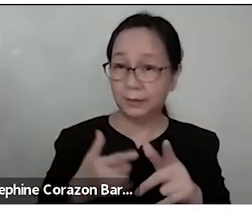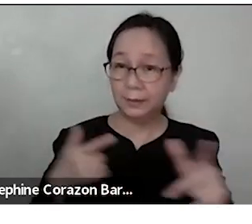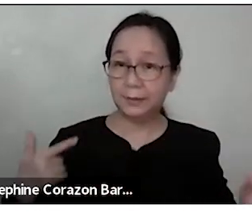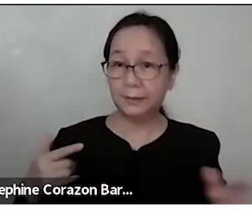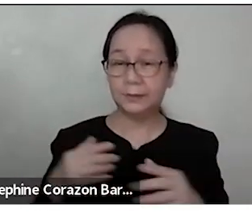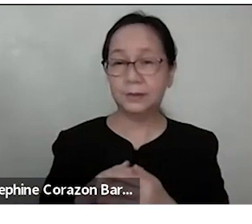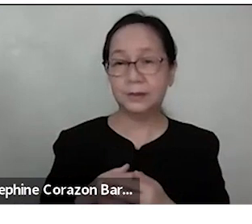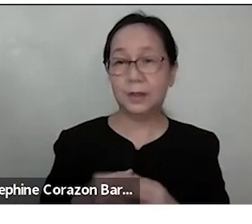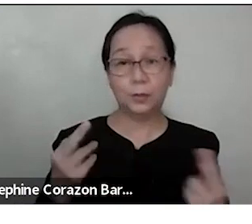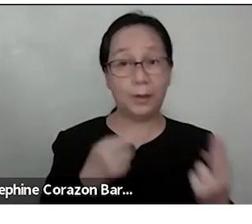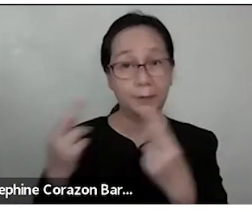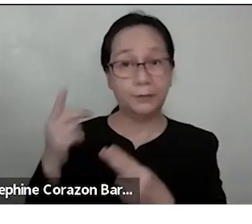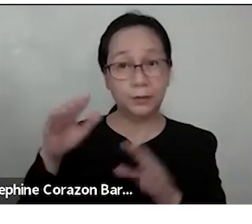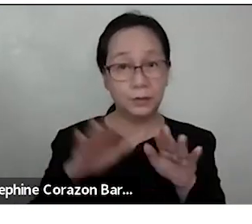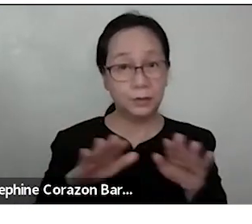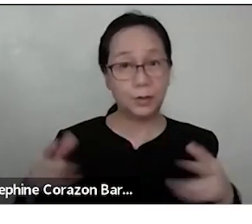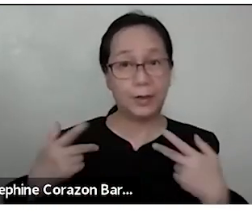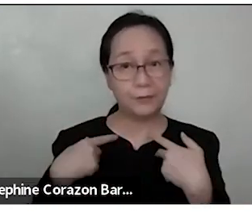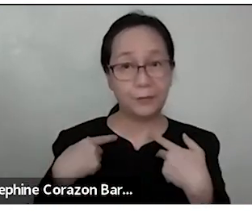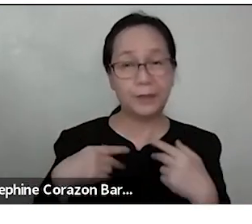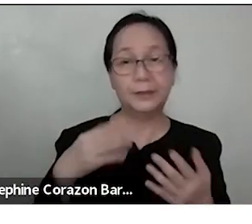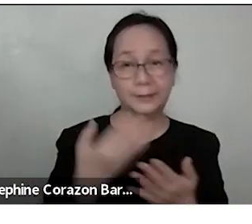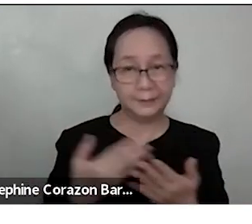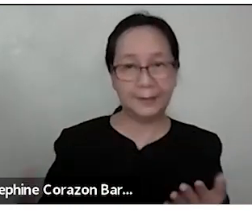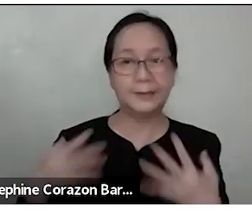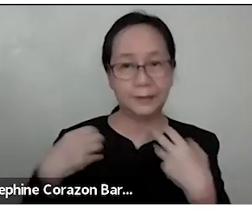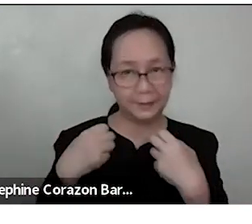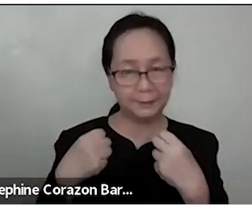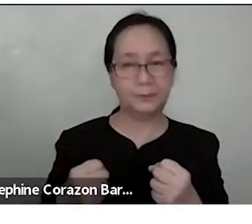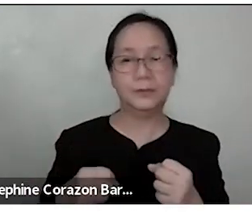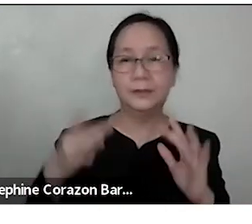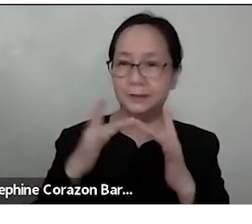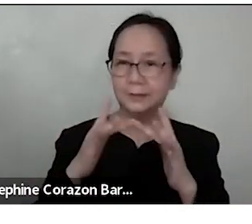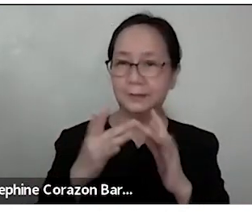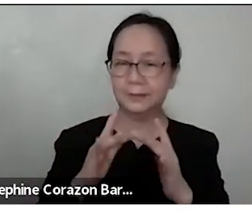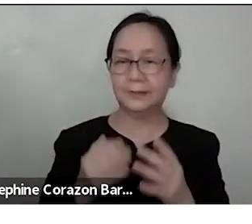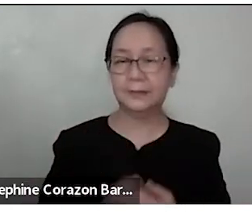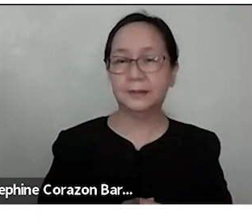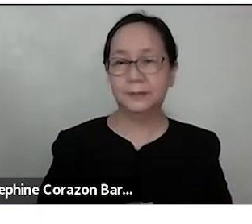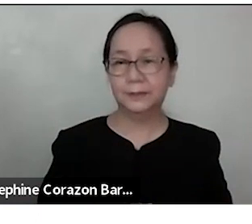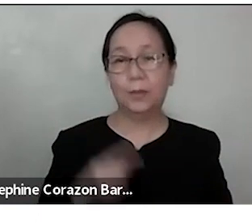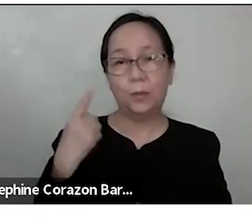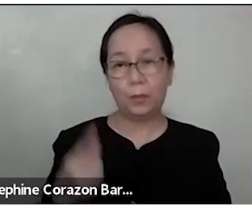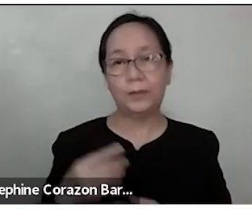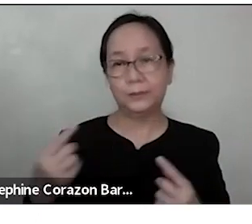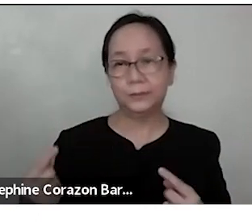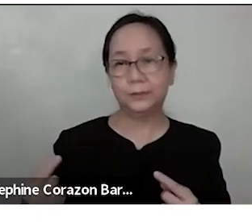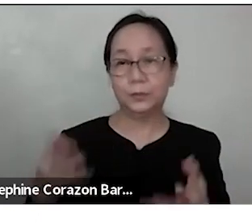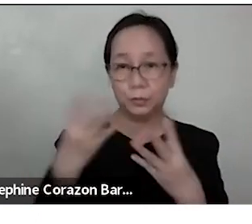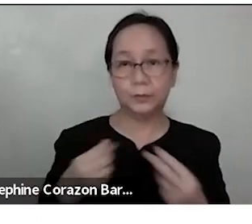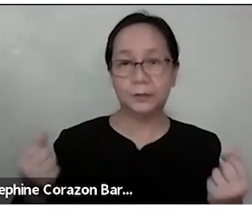is the requirement for the children to have a device and a stable internet connection. And one of the ways to counter this is